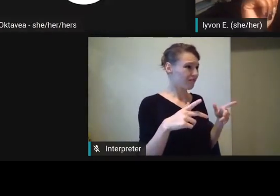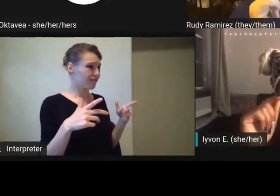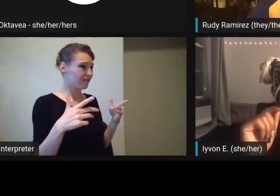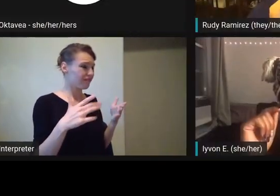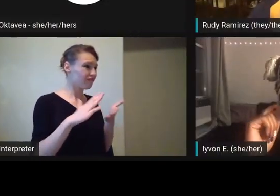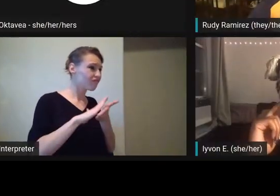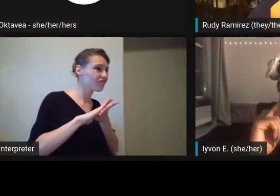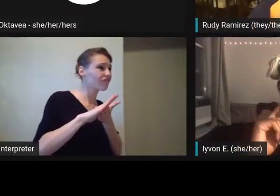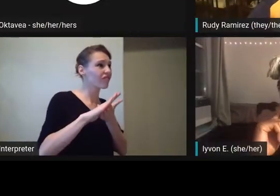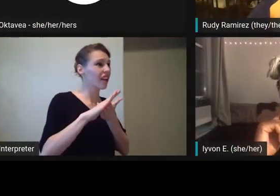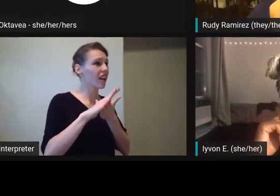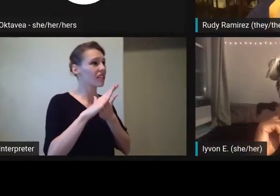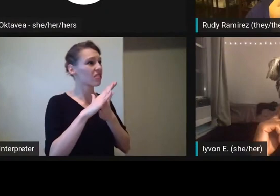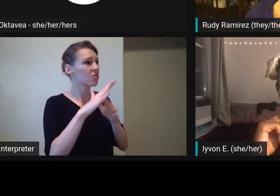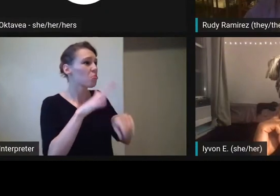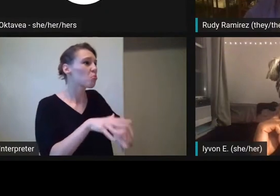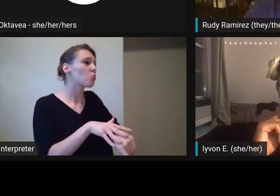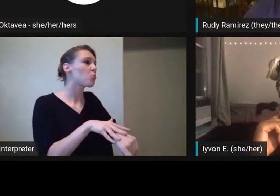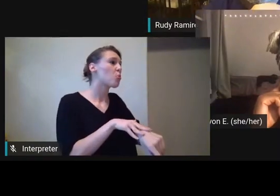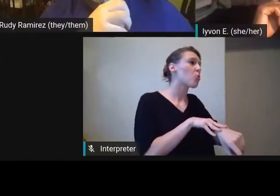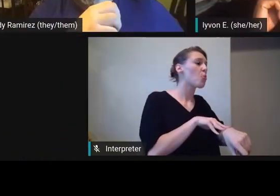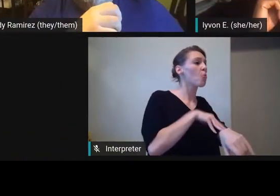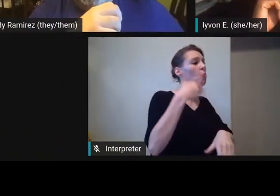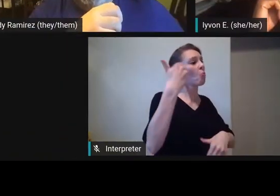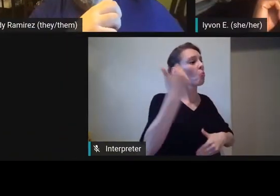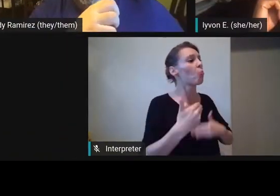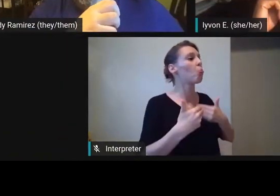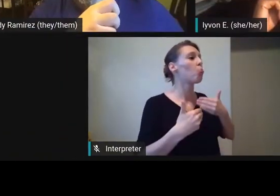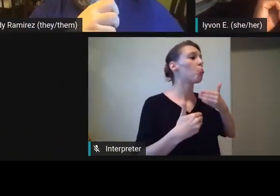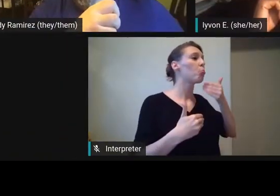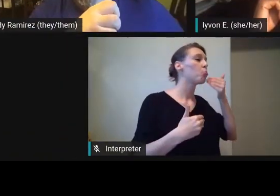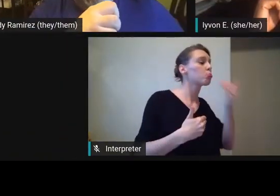some nice long slow cooks, you know.